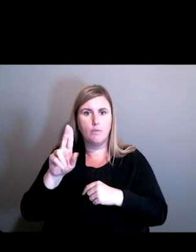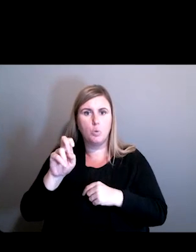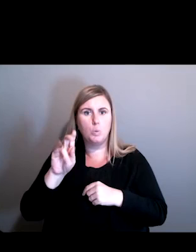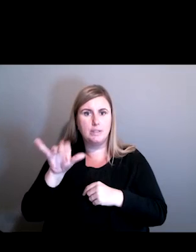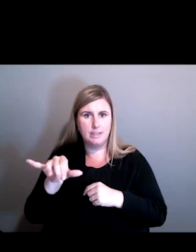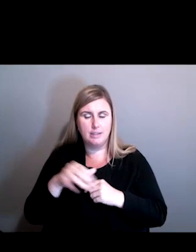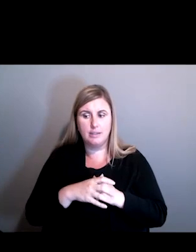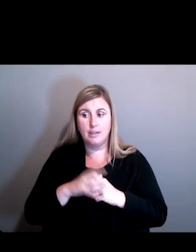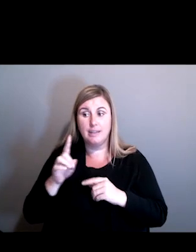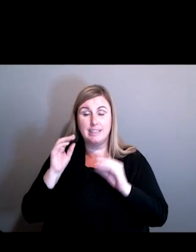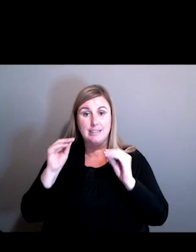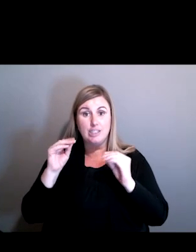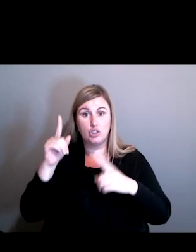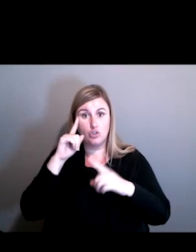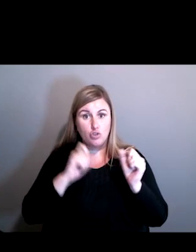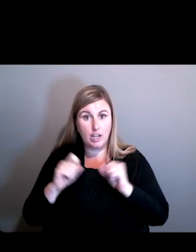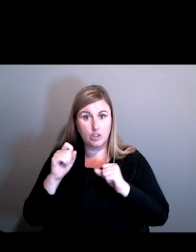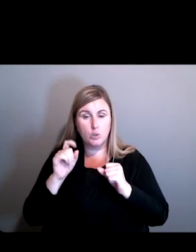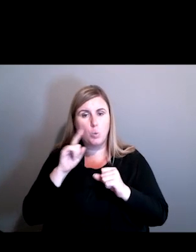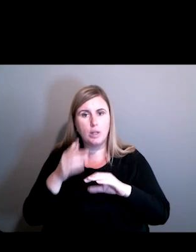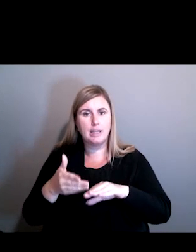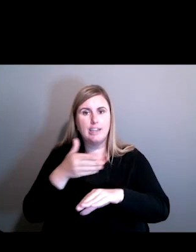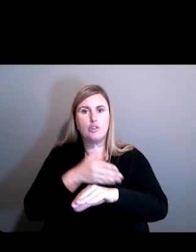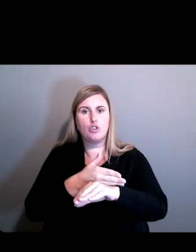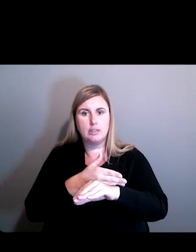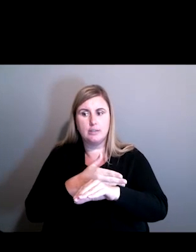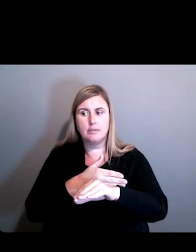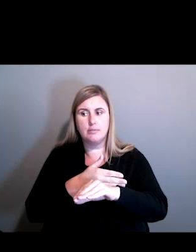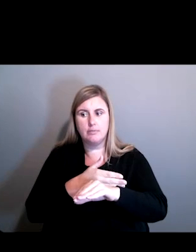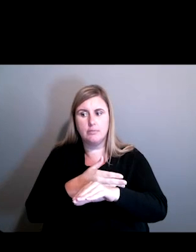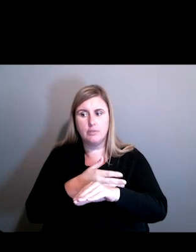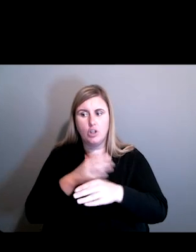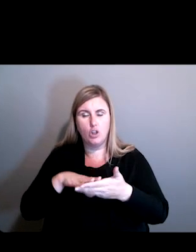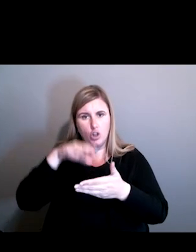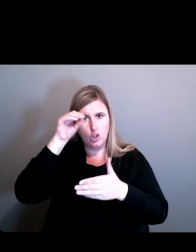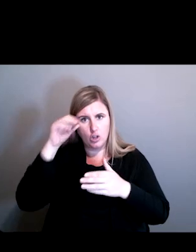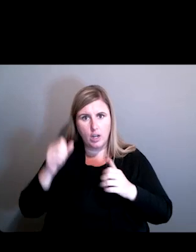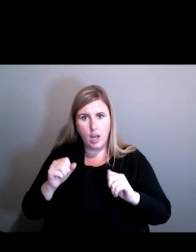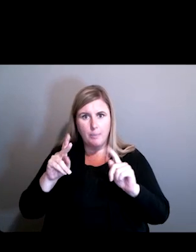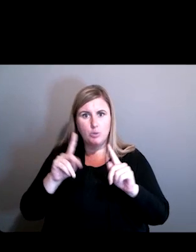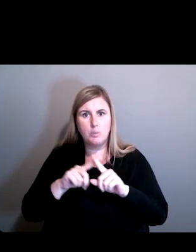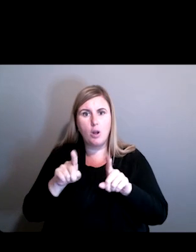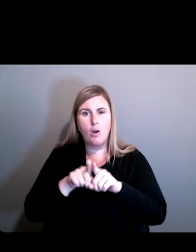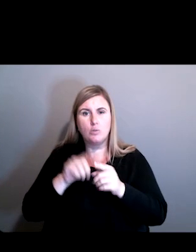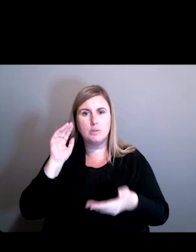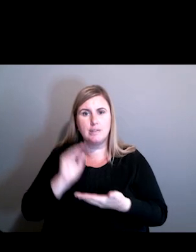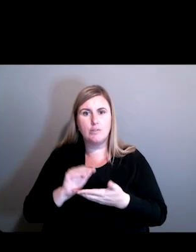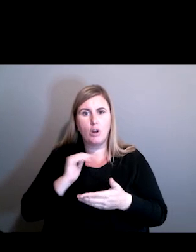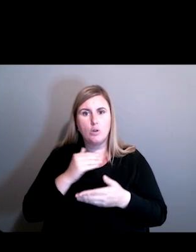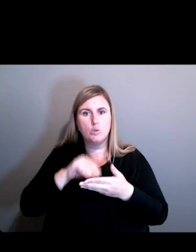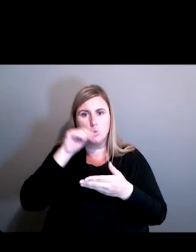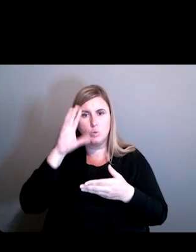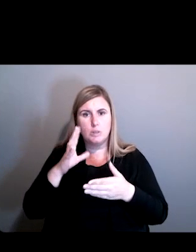these teaching strategies will increase learning opportunities, but also decrease our